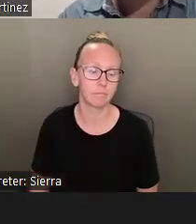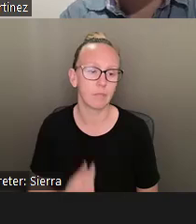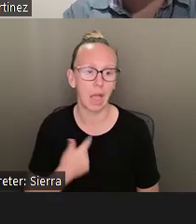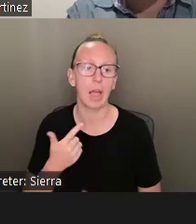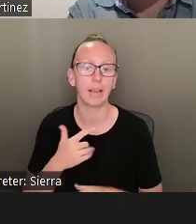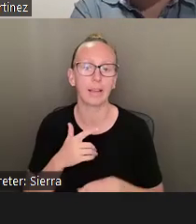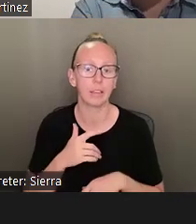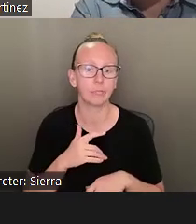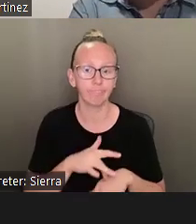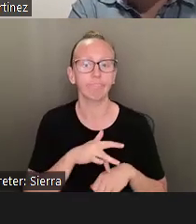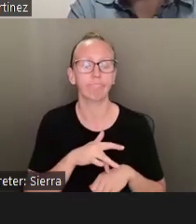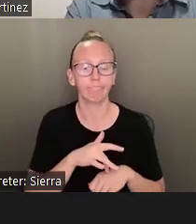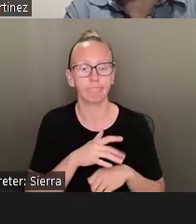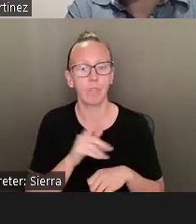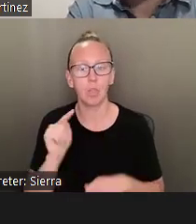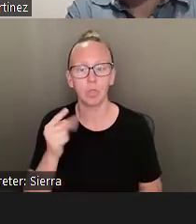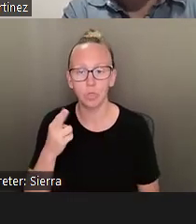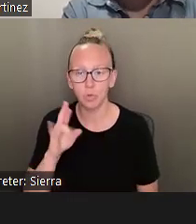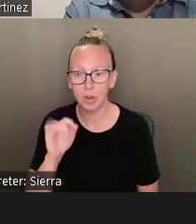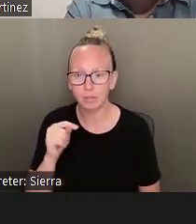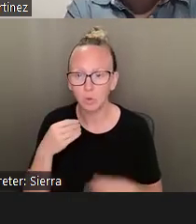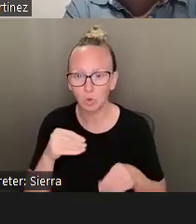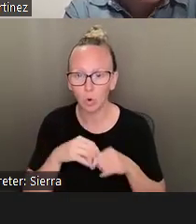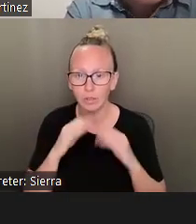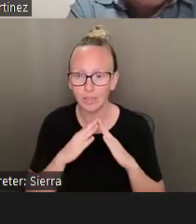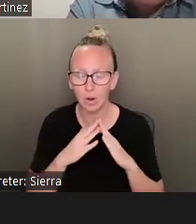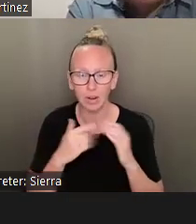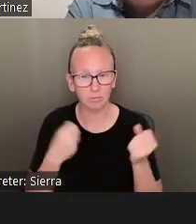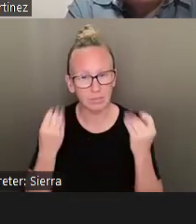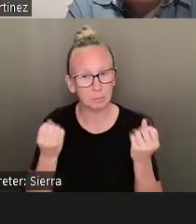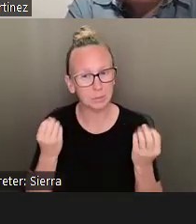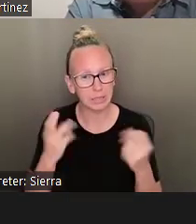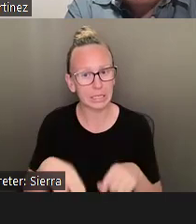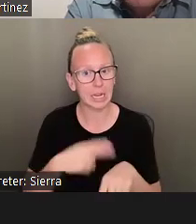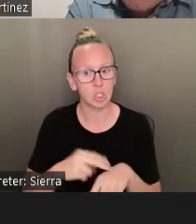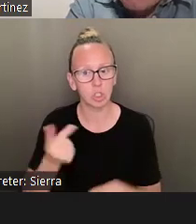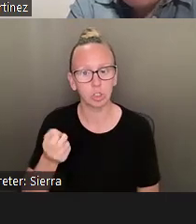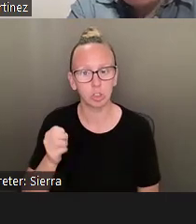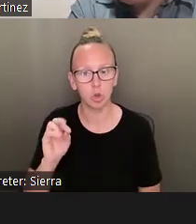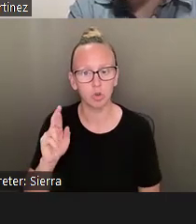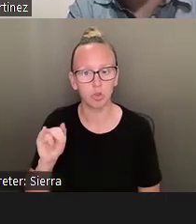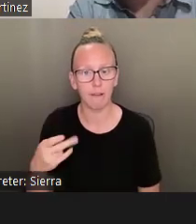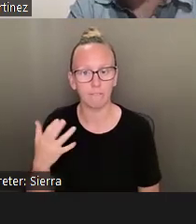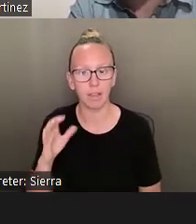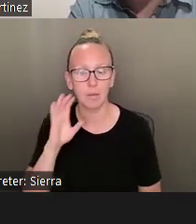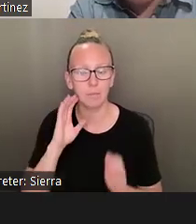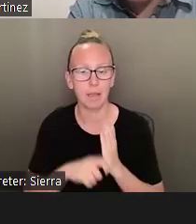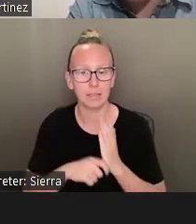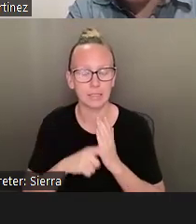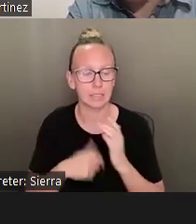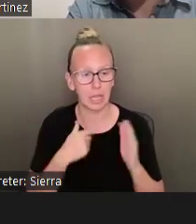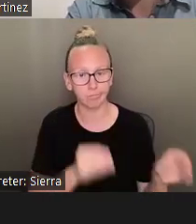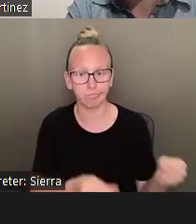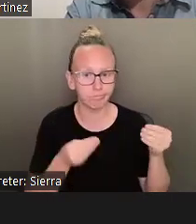store in town that had tons and tons and tons of National Geographic magazines. And I picked them up as any artist